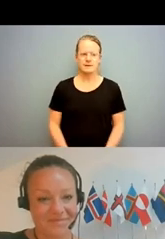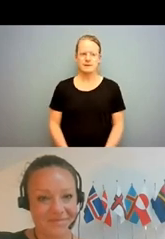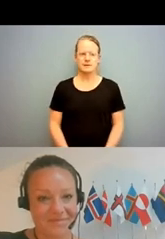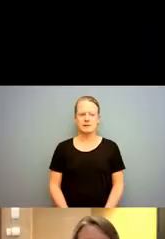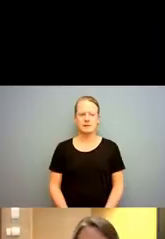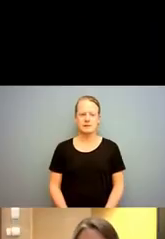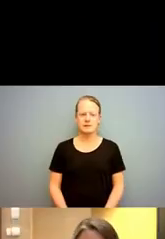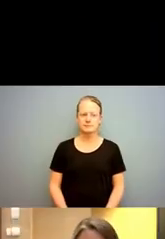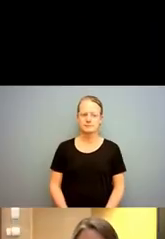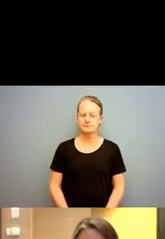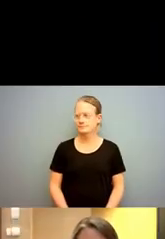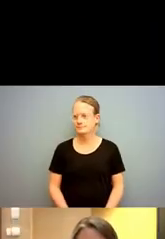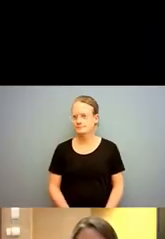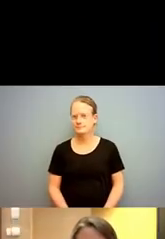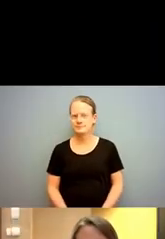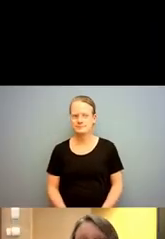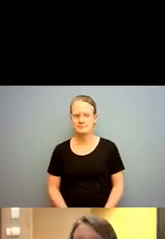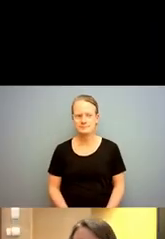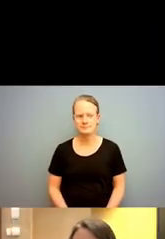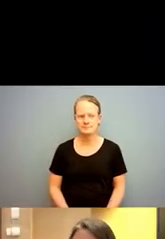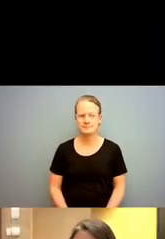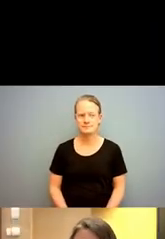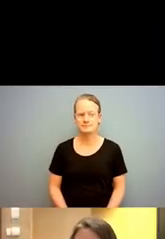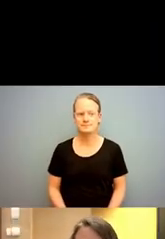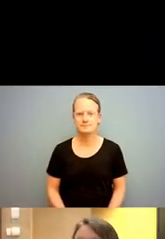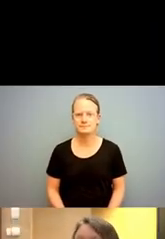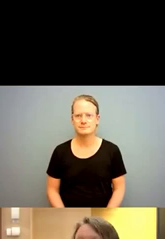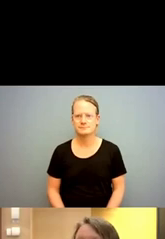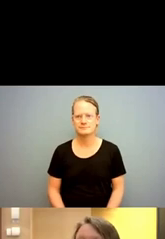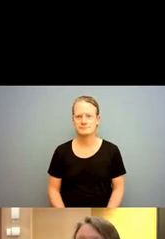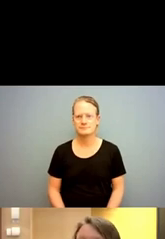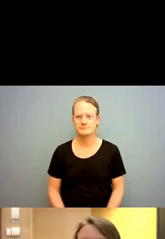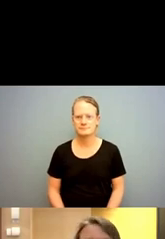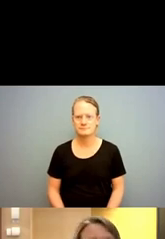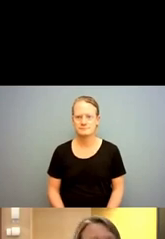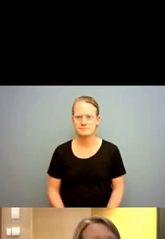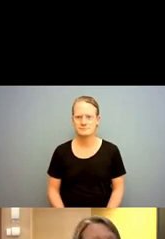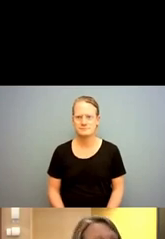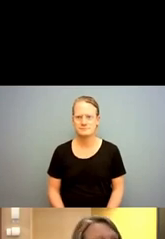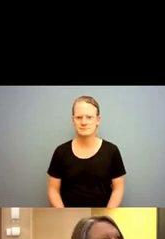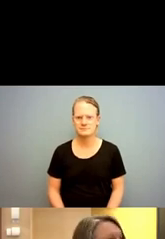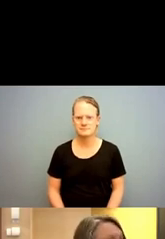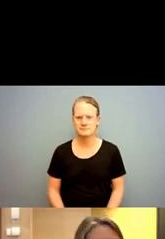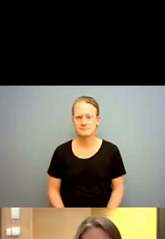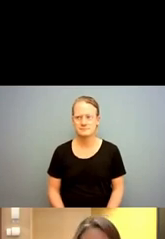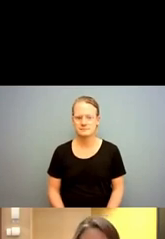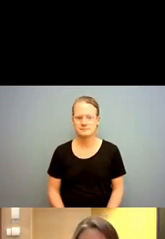olleen pähpärä ala. Nuohte purepäiviti kiire puohkaide.